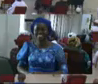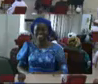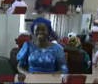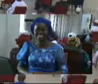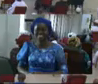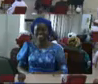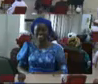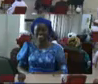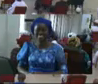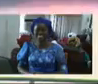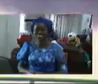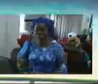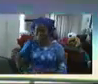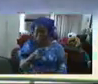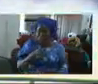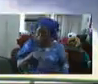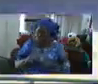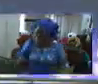Don't report to me.